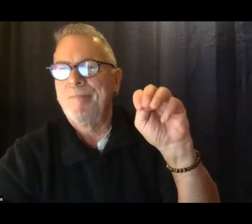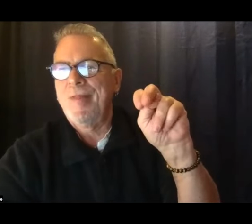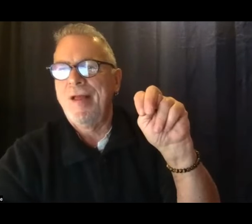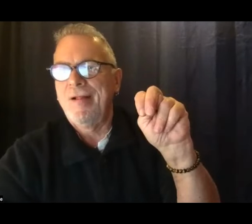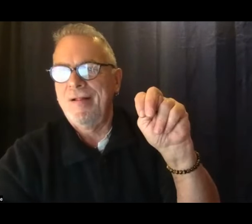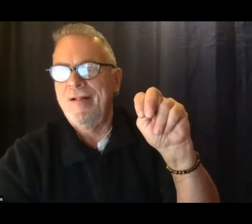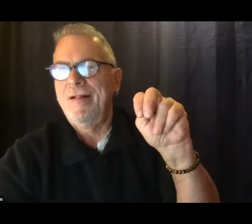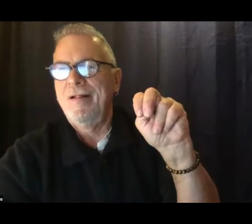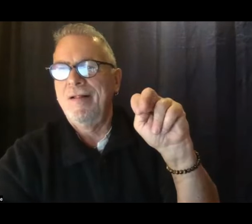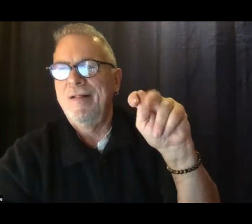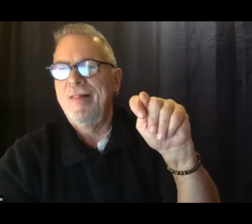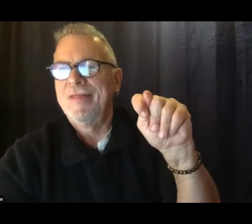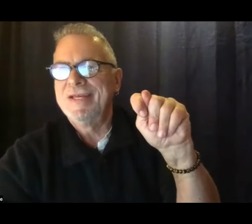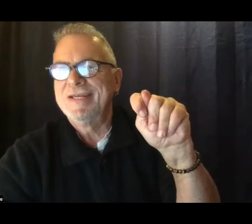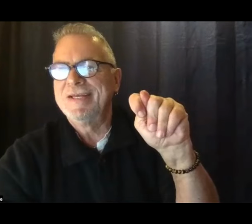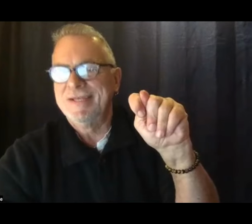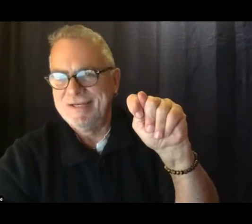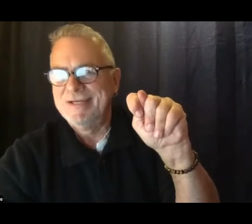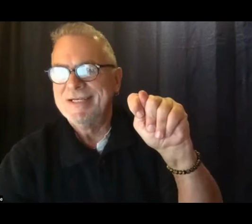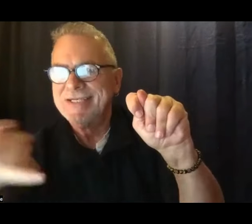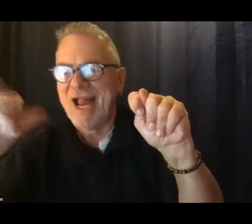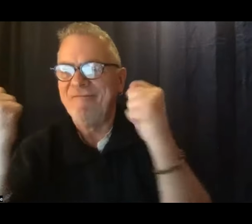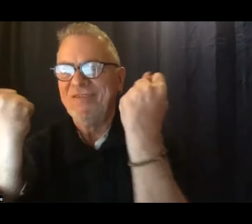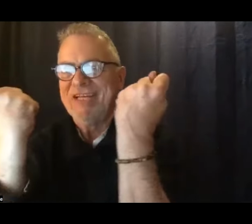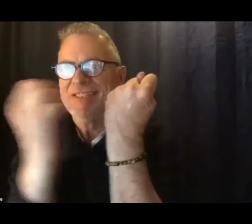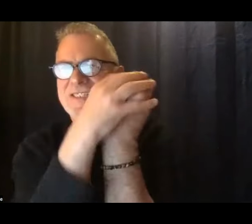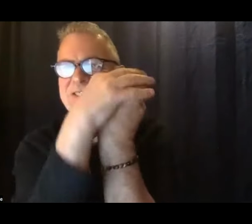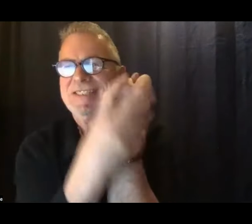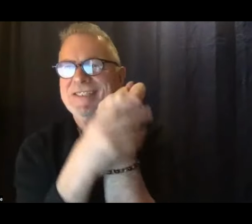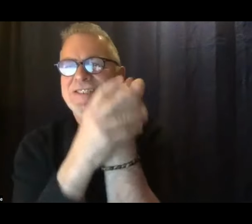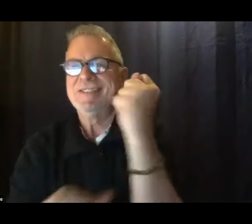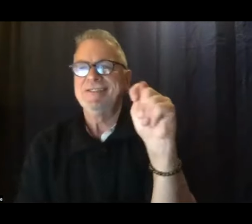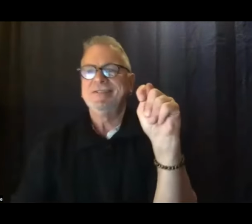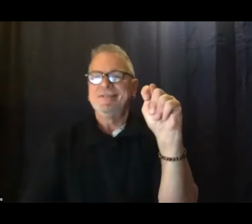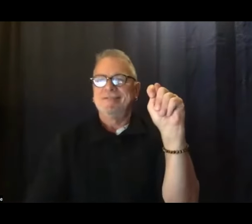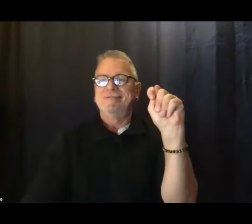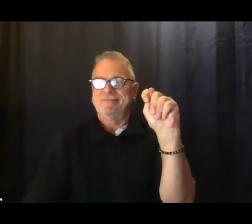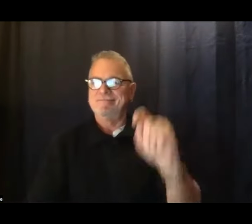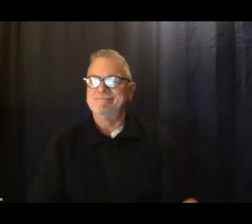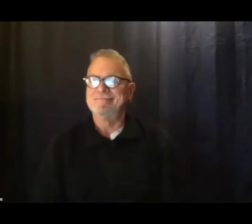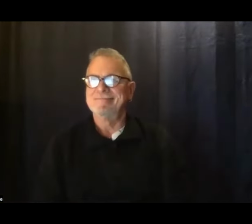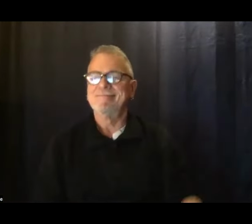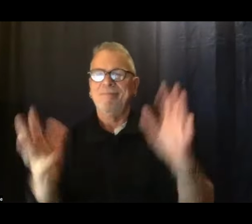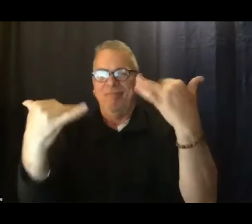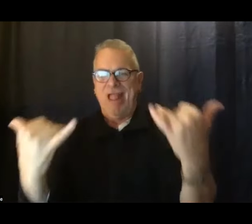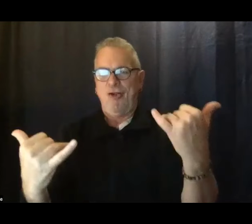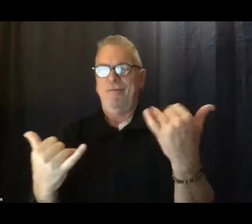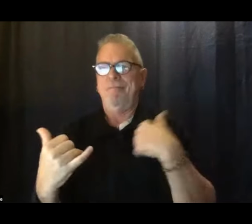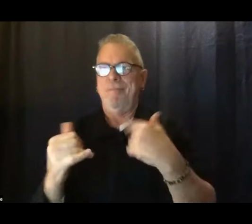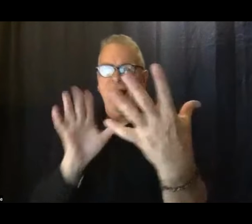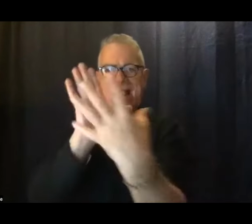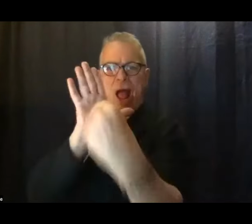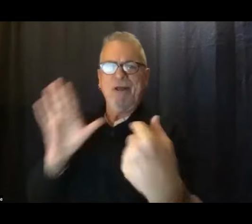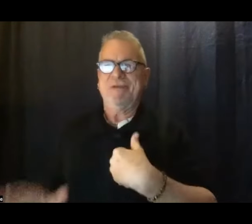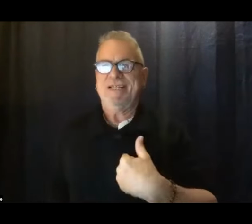extended completely, right? So M, N, T. Everything is still that fist. That general shape is